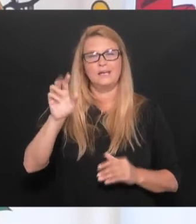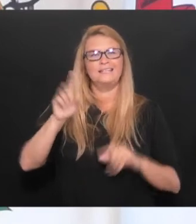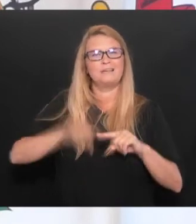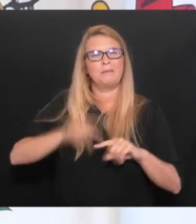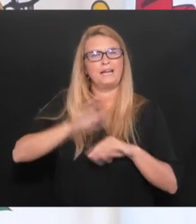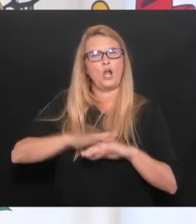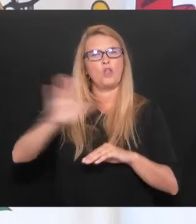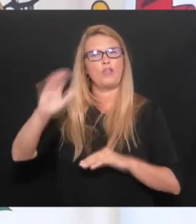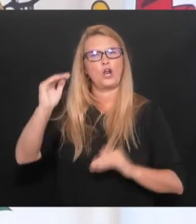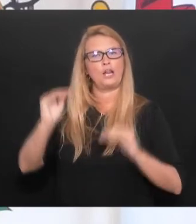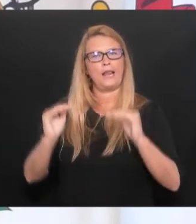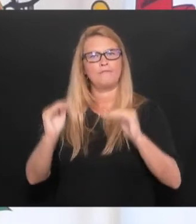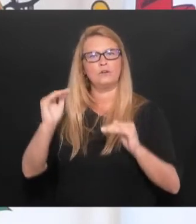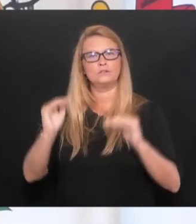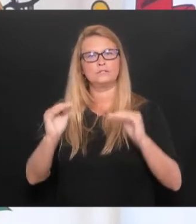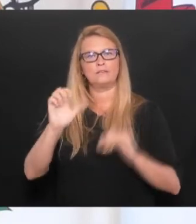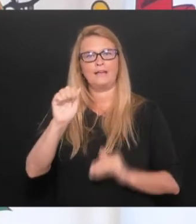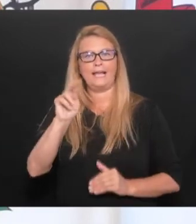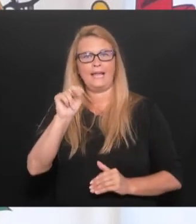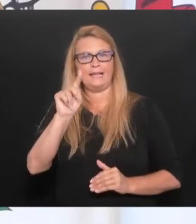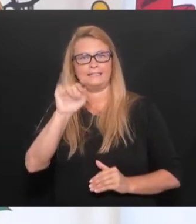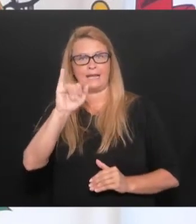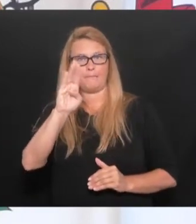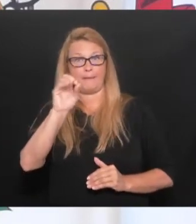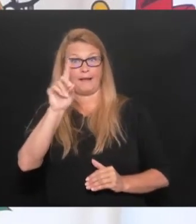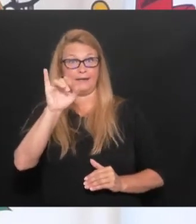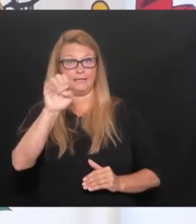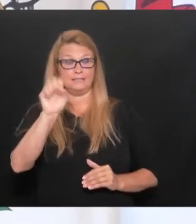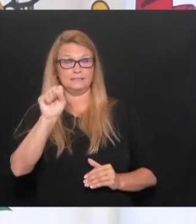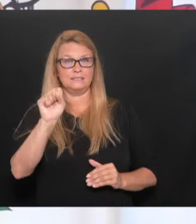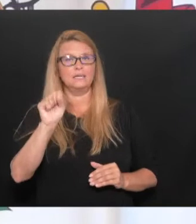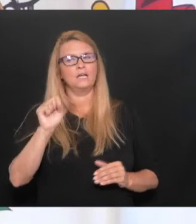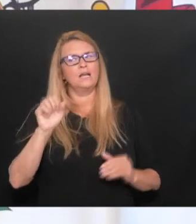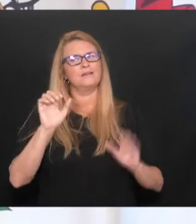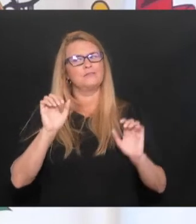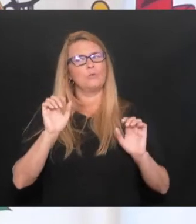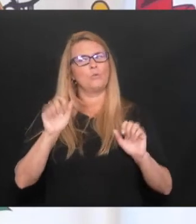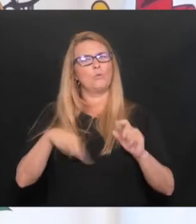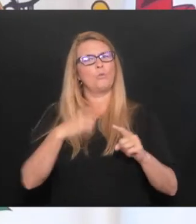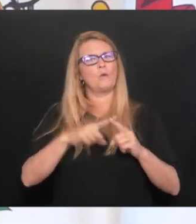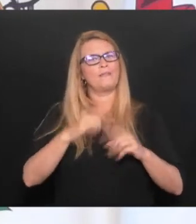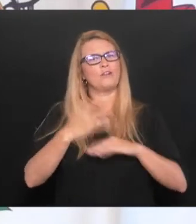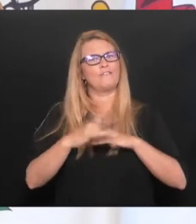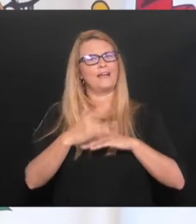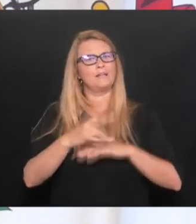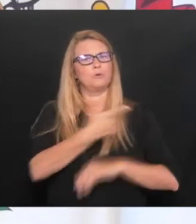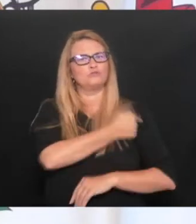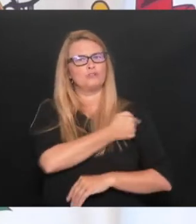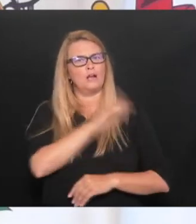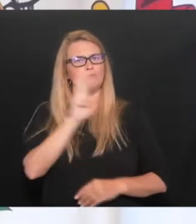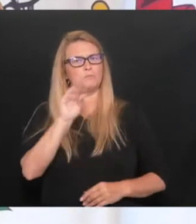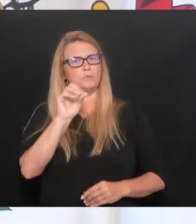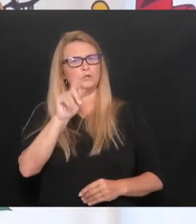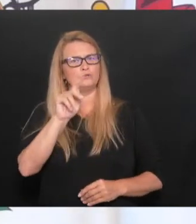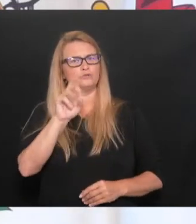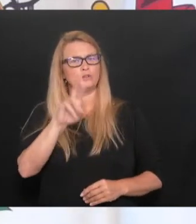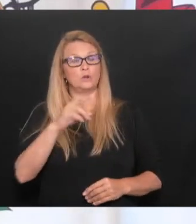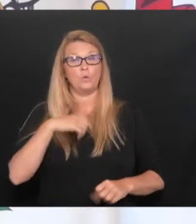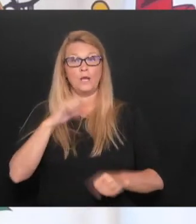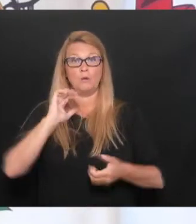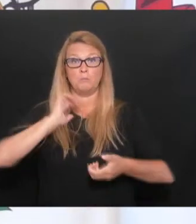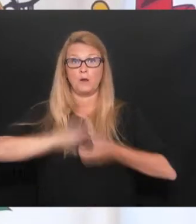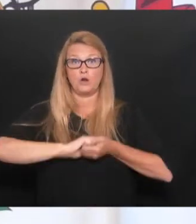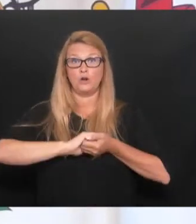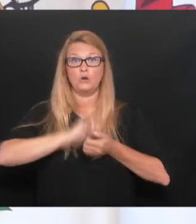you know, or lower, you know, that those booster shots are going to become available. We're going to work with WVU and